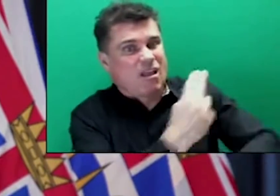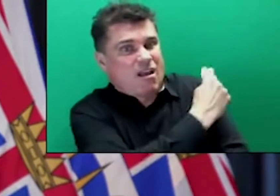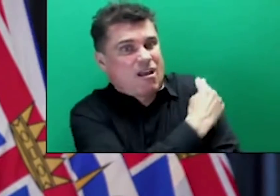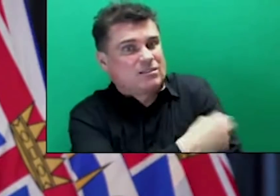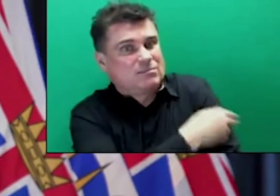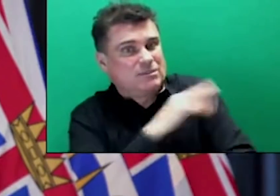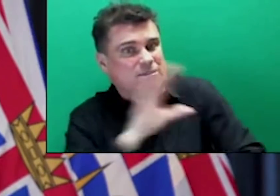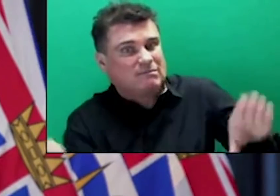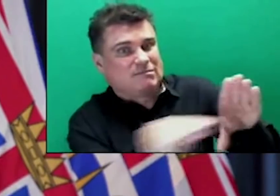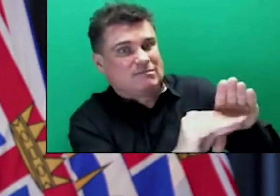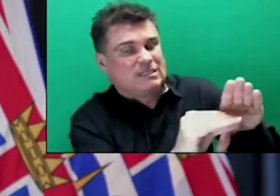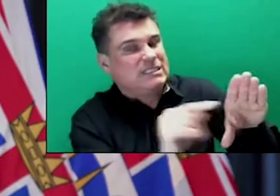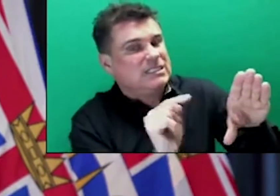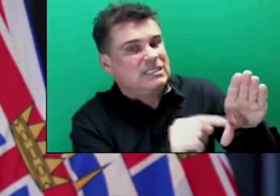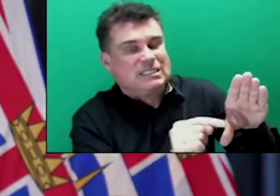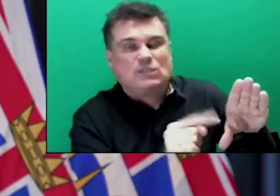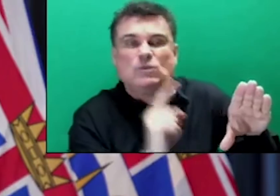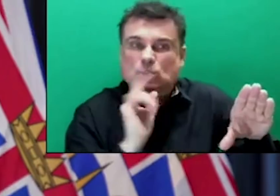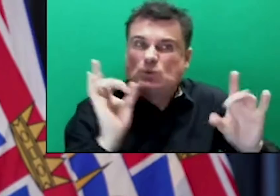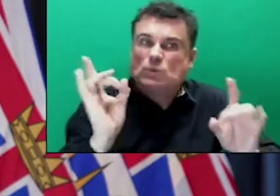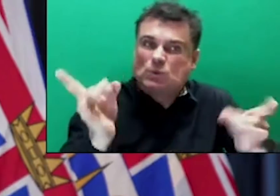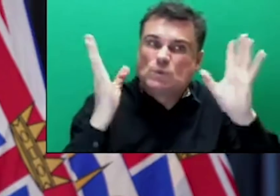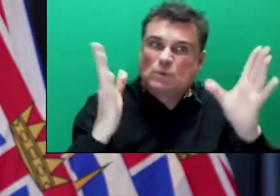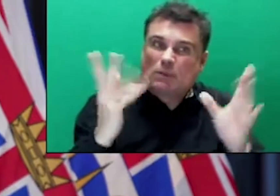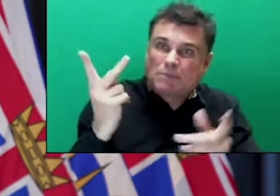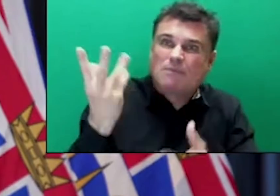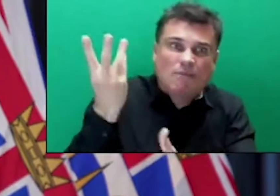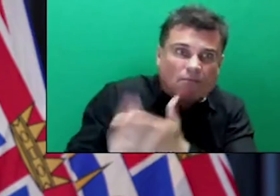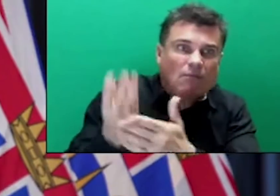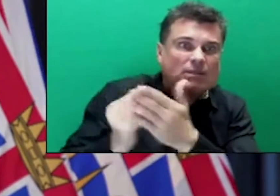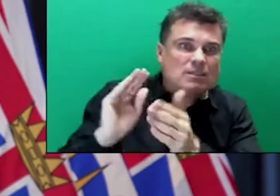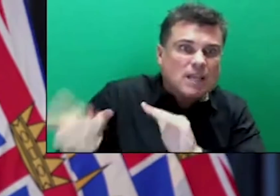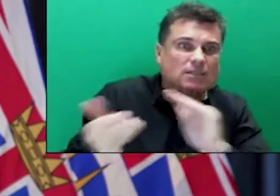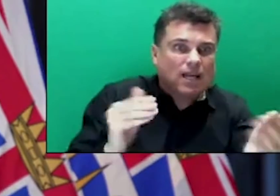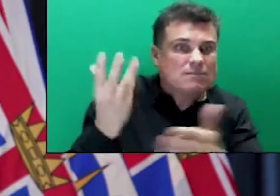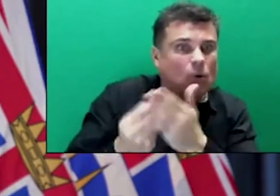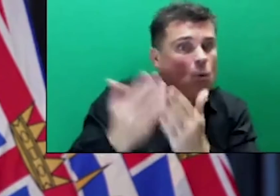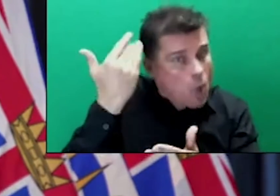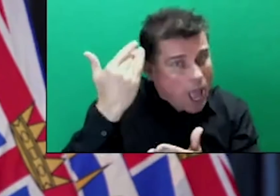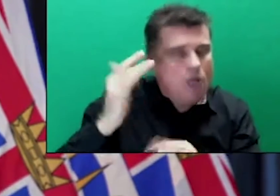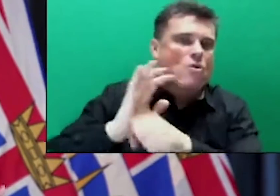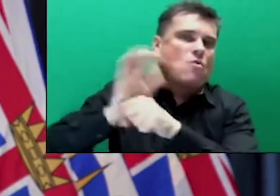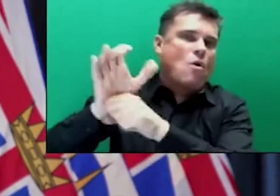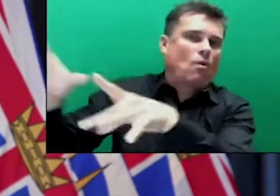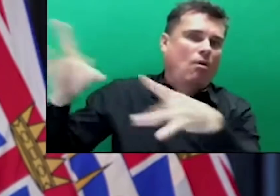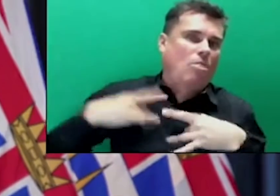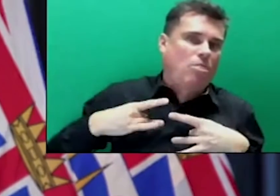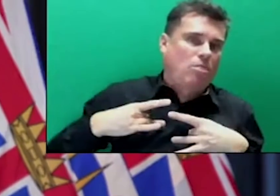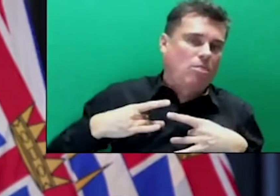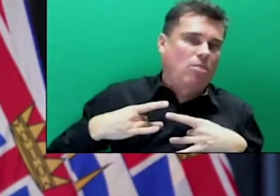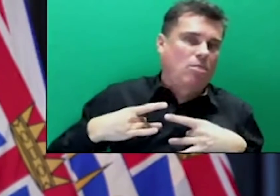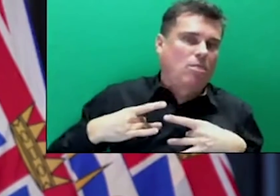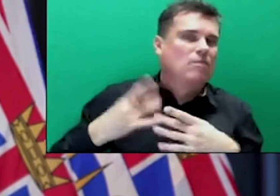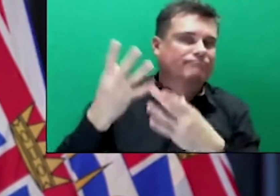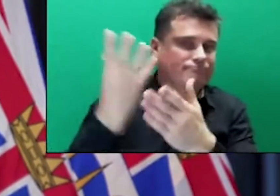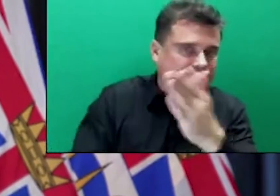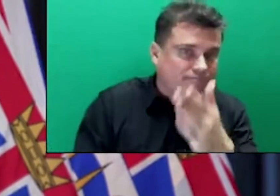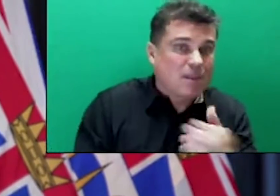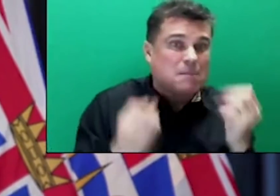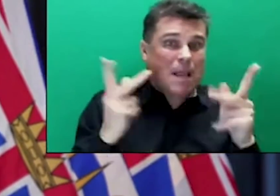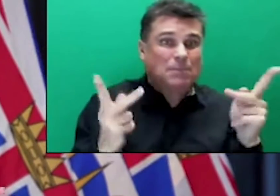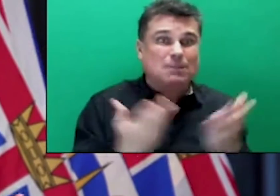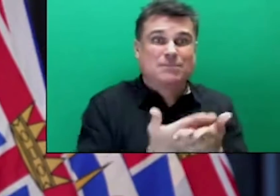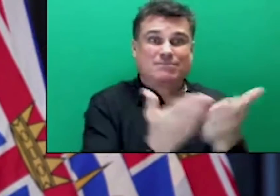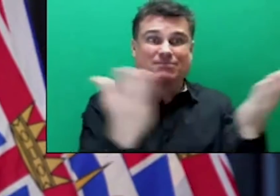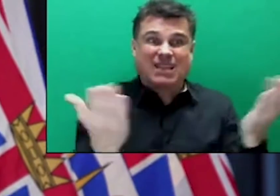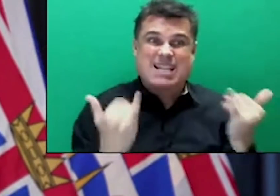have died from this virus, and many more are at risk right now. I want to share a couple of slides to provide an